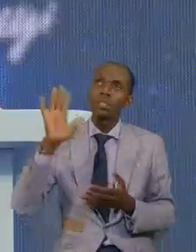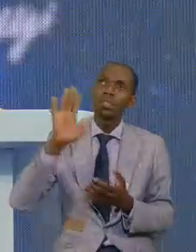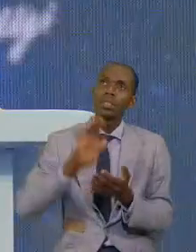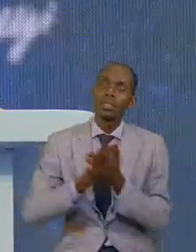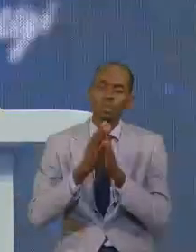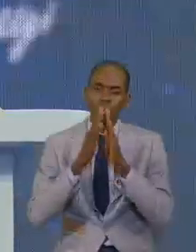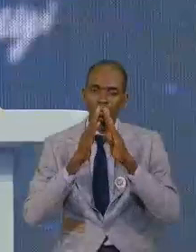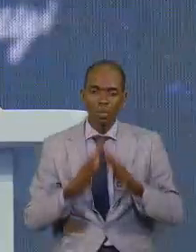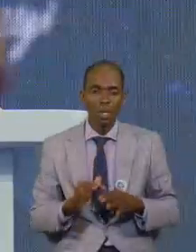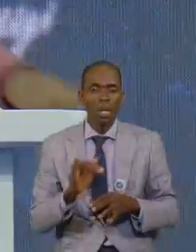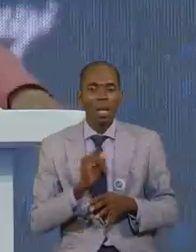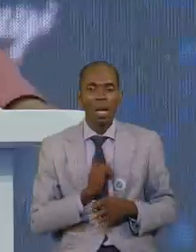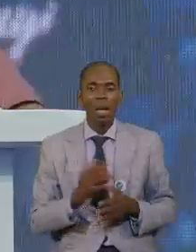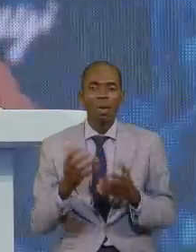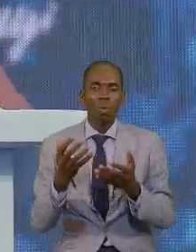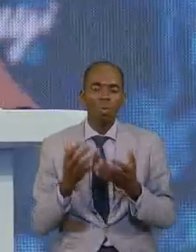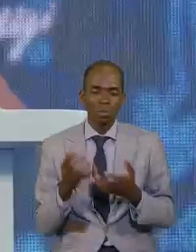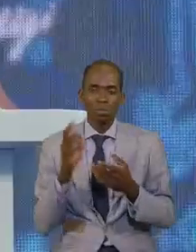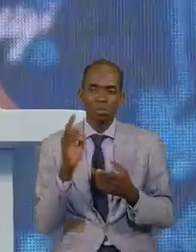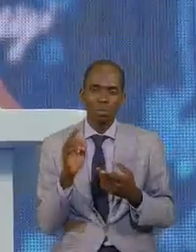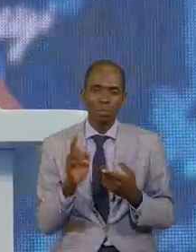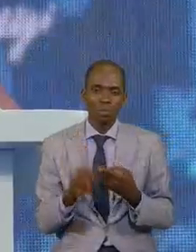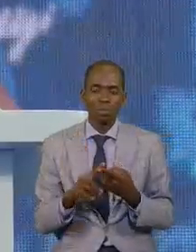peace. I want the new life He brings.